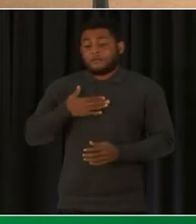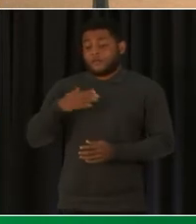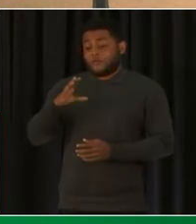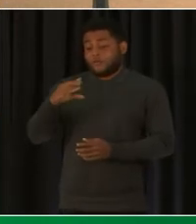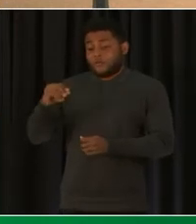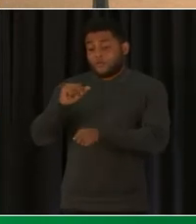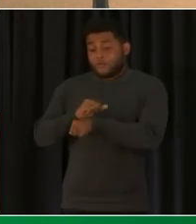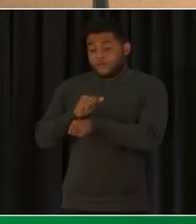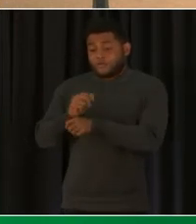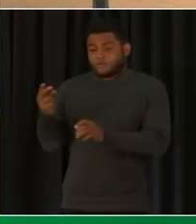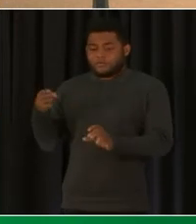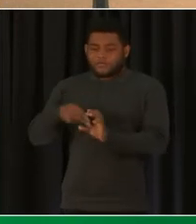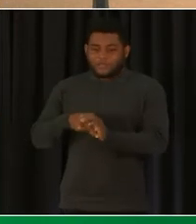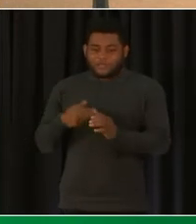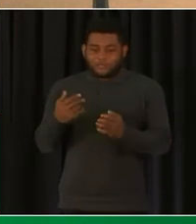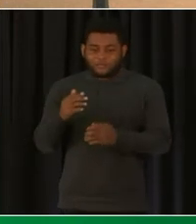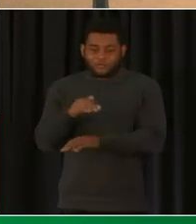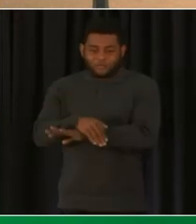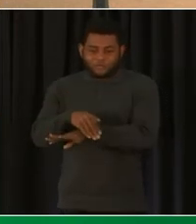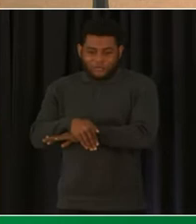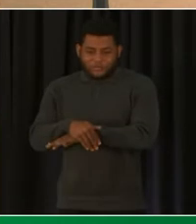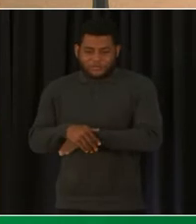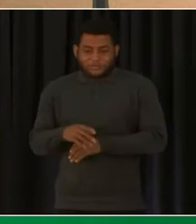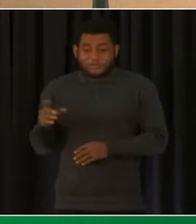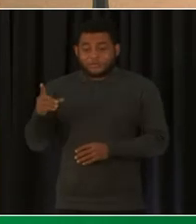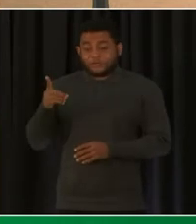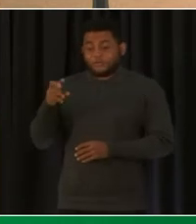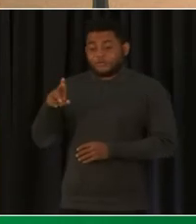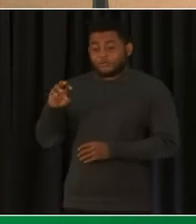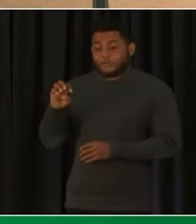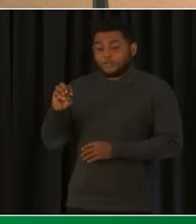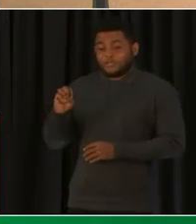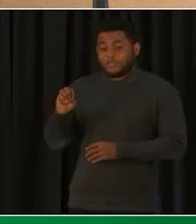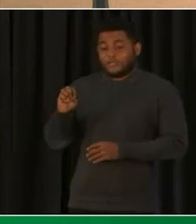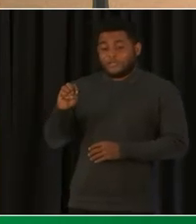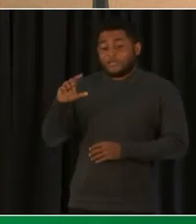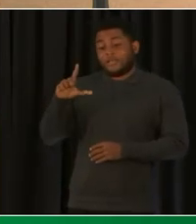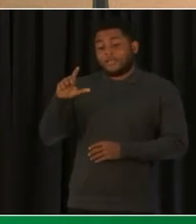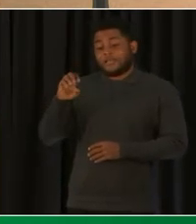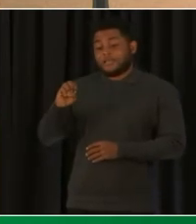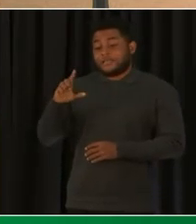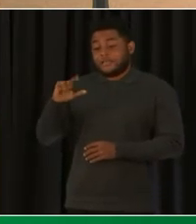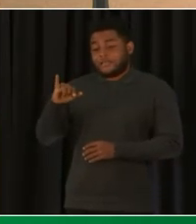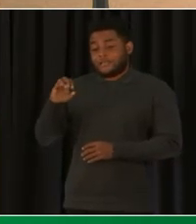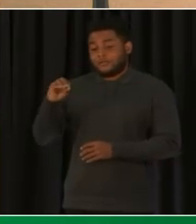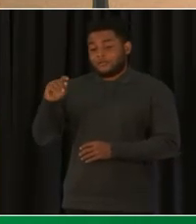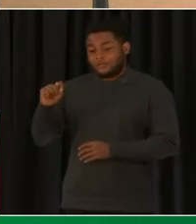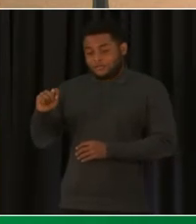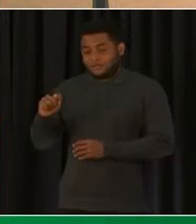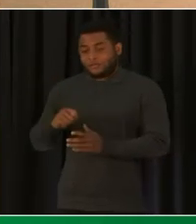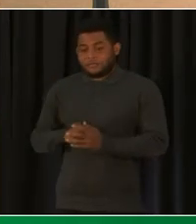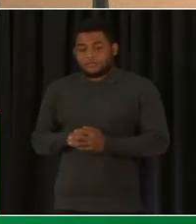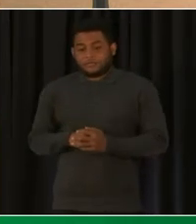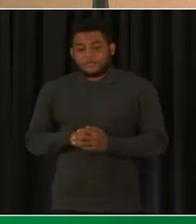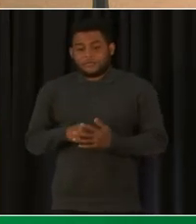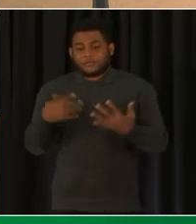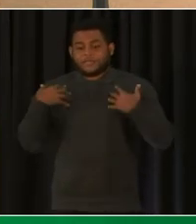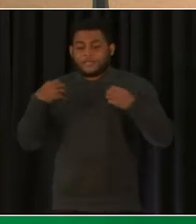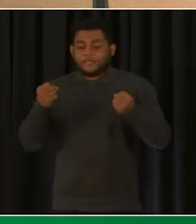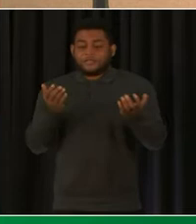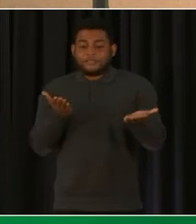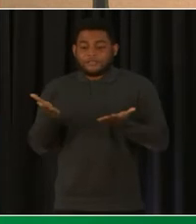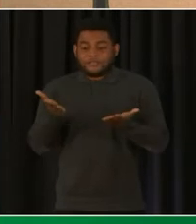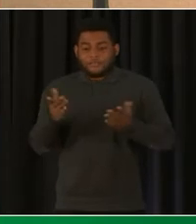have joining with us tonight Dr. Brent Elliott, who leads our student support work, including our health services team,